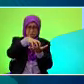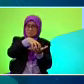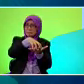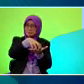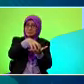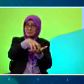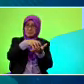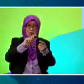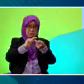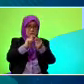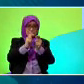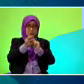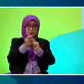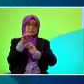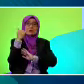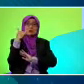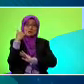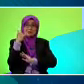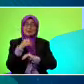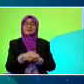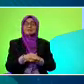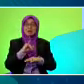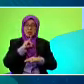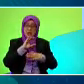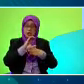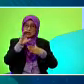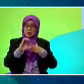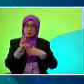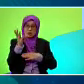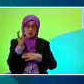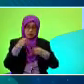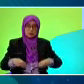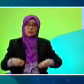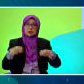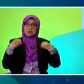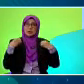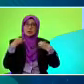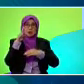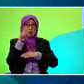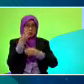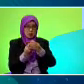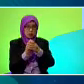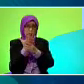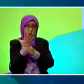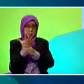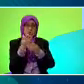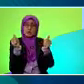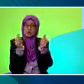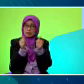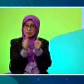Alright. Okay. From the result, I can conclude that microorganisms can only grow with the presence of